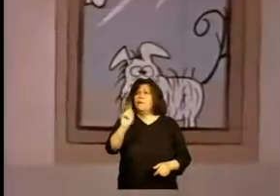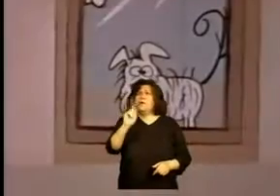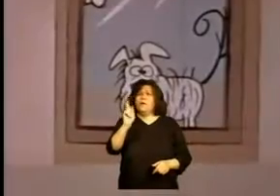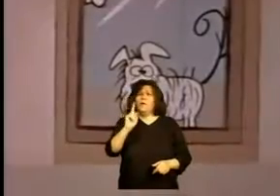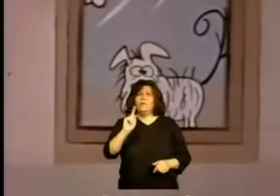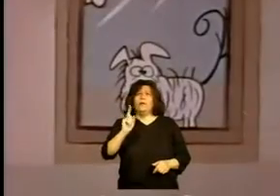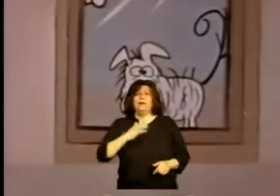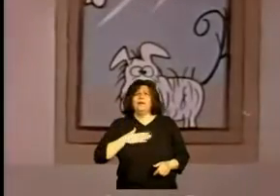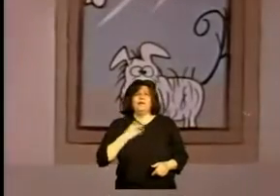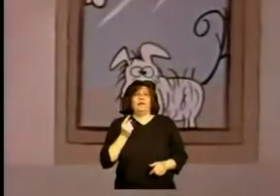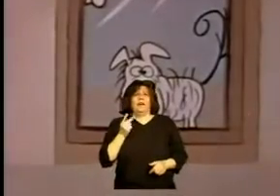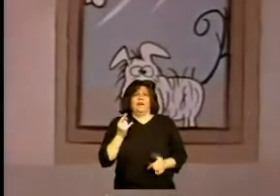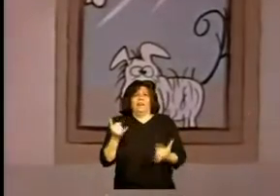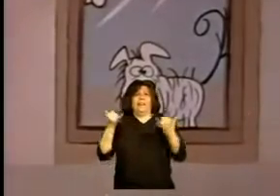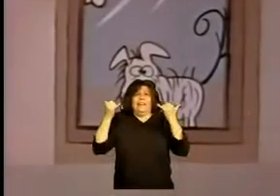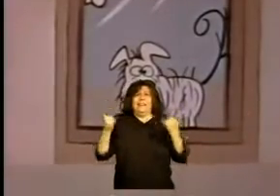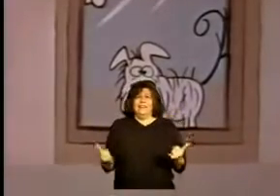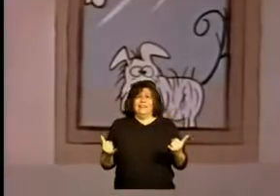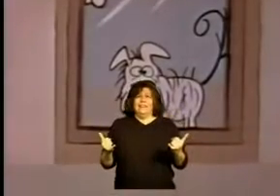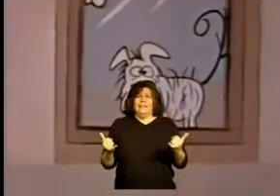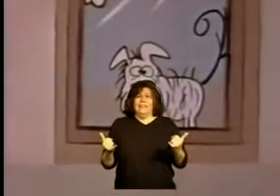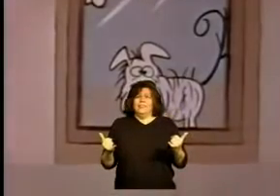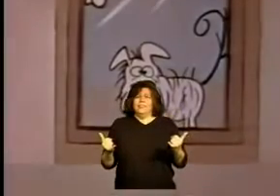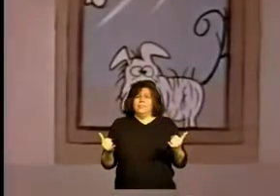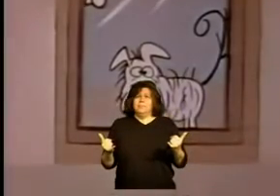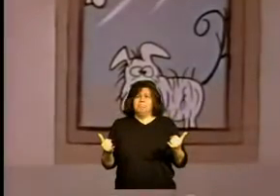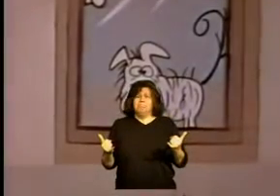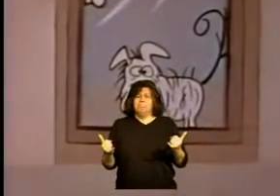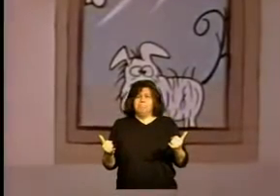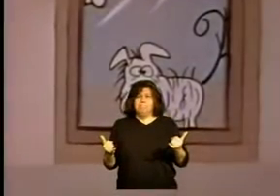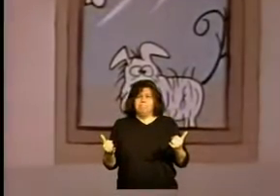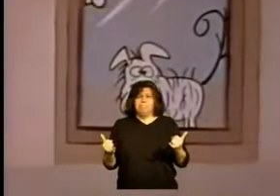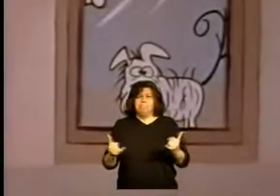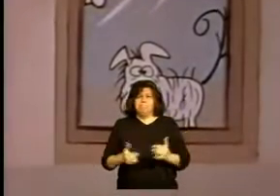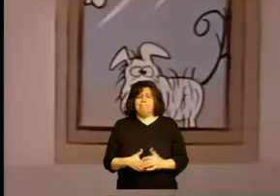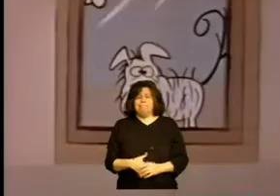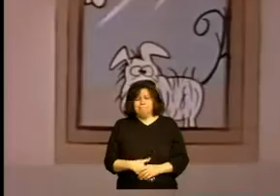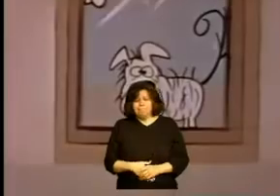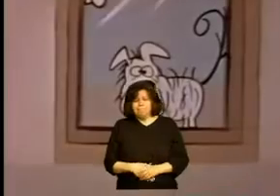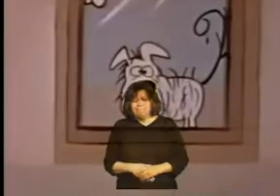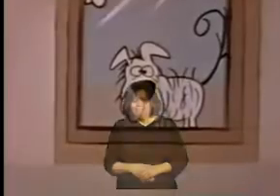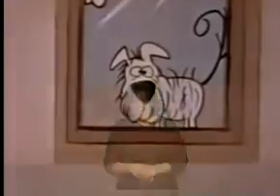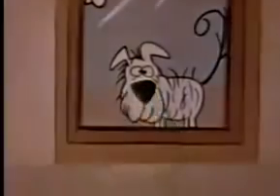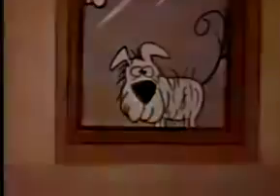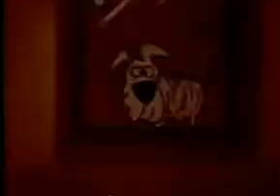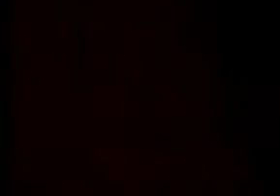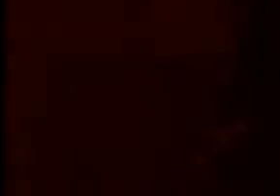long. Oh, where can he be?